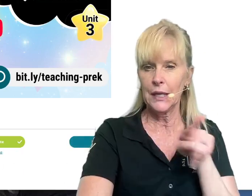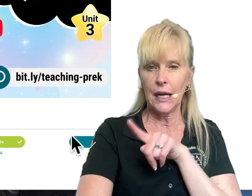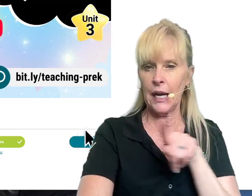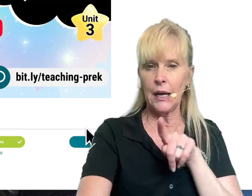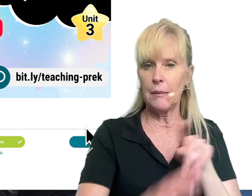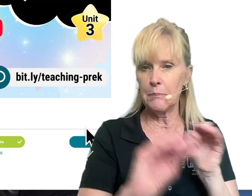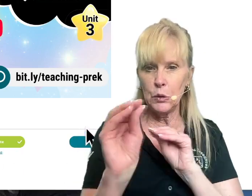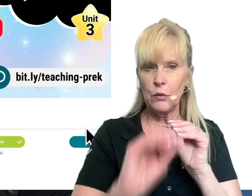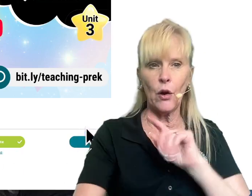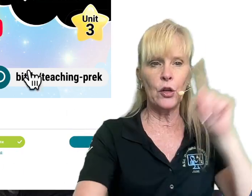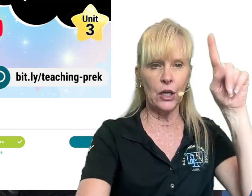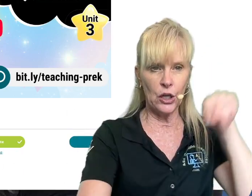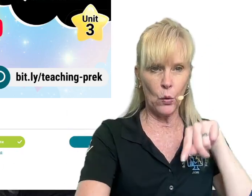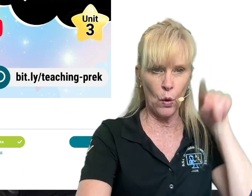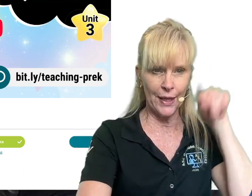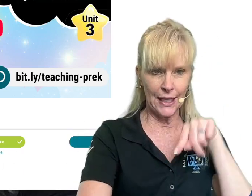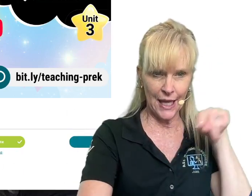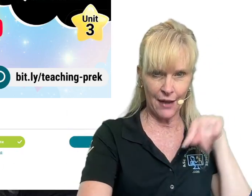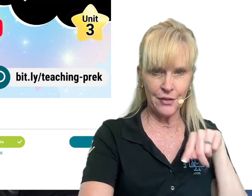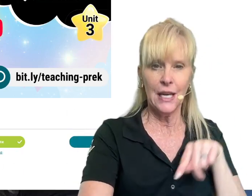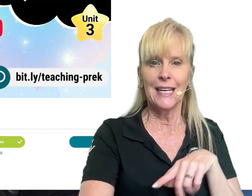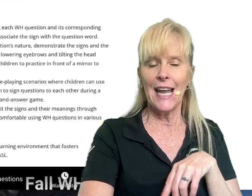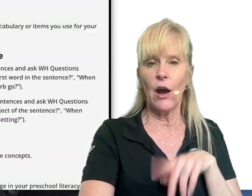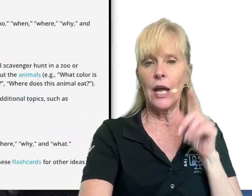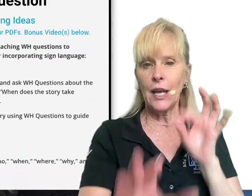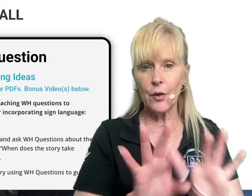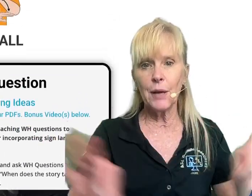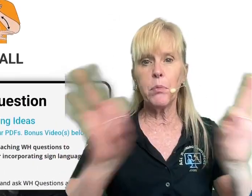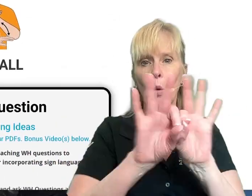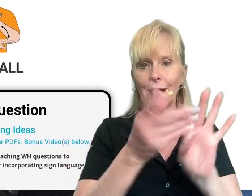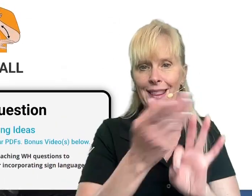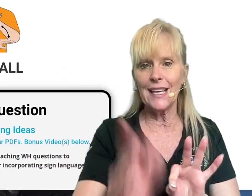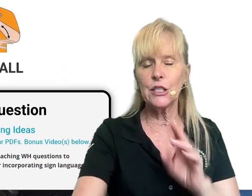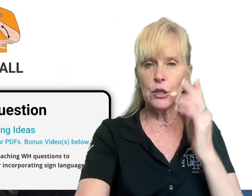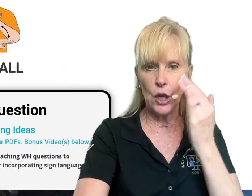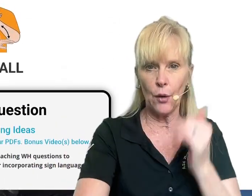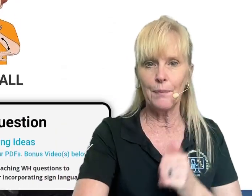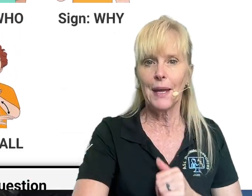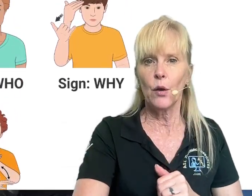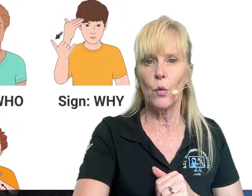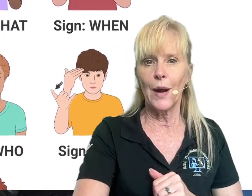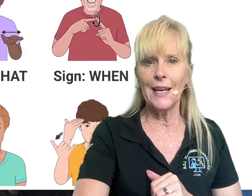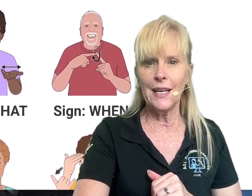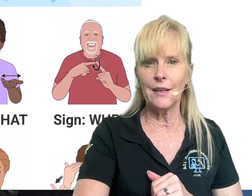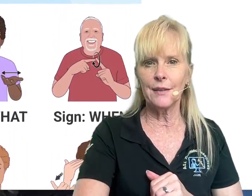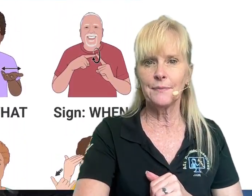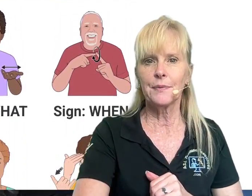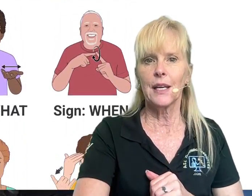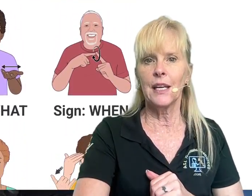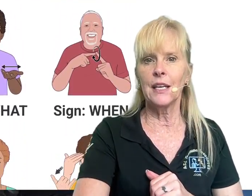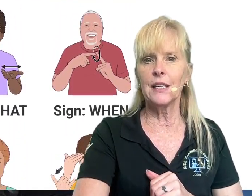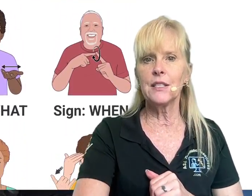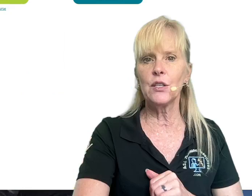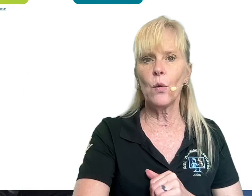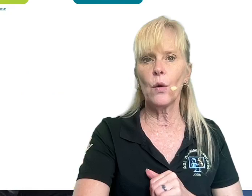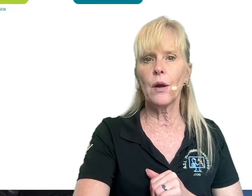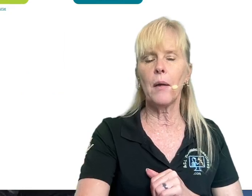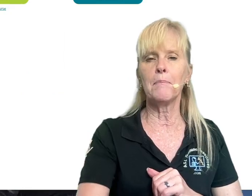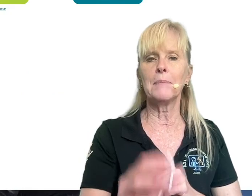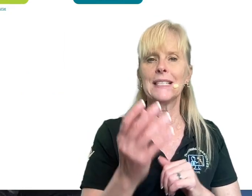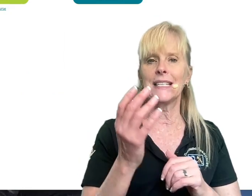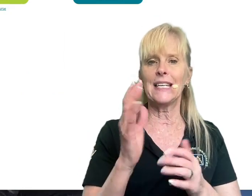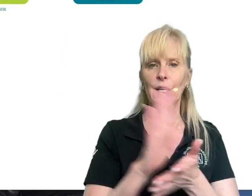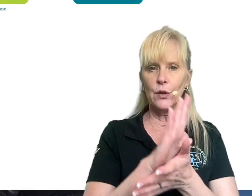go move, or you can go on the left. Now, another important thing to know right here is